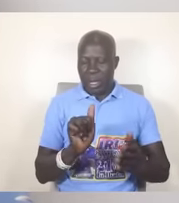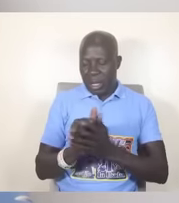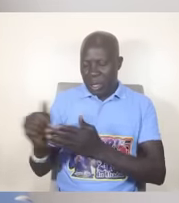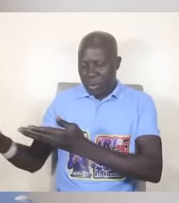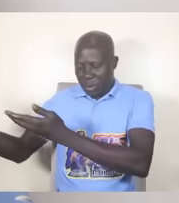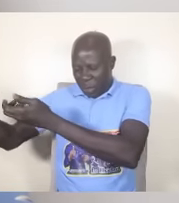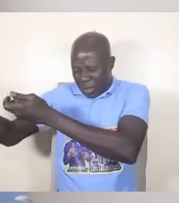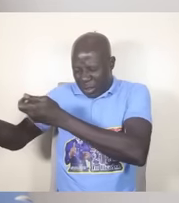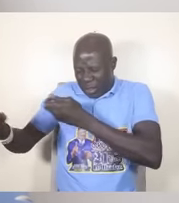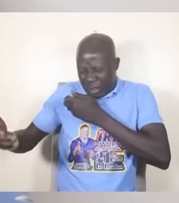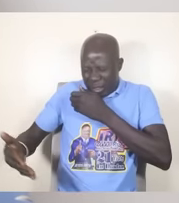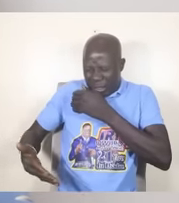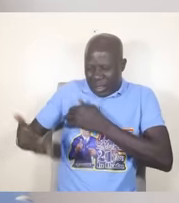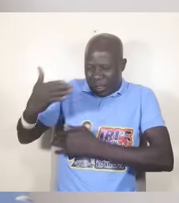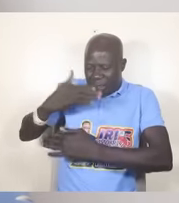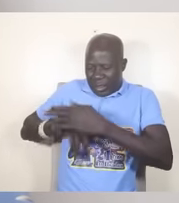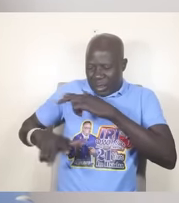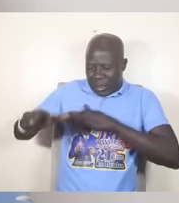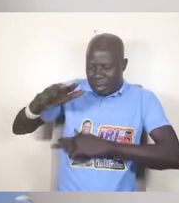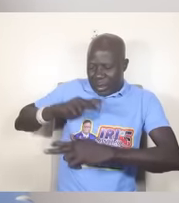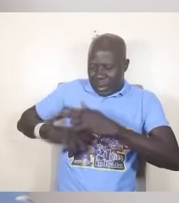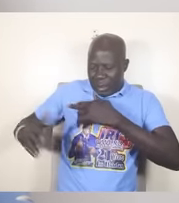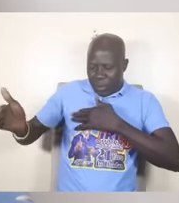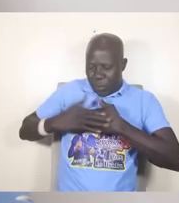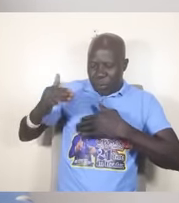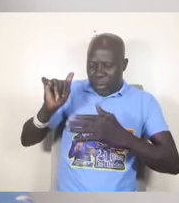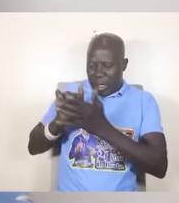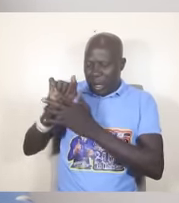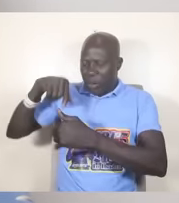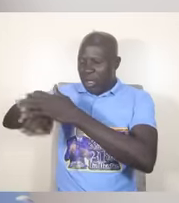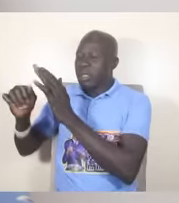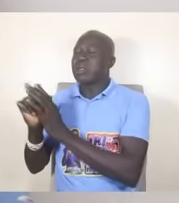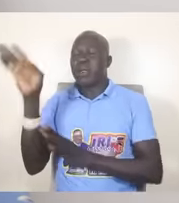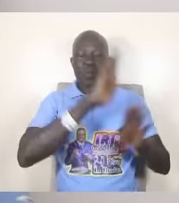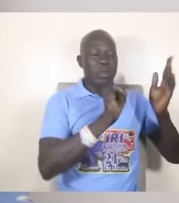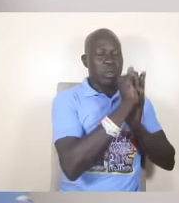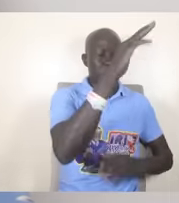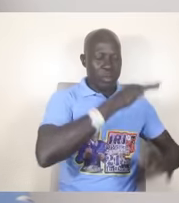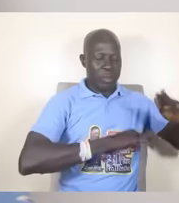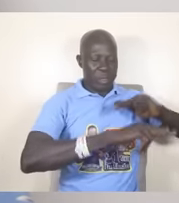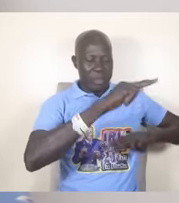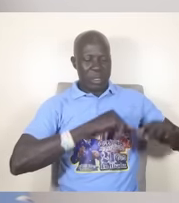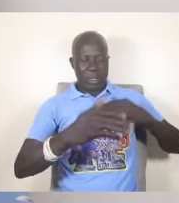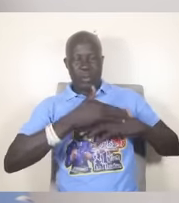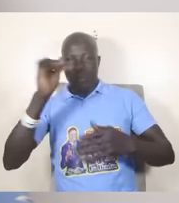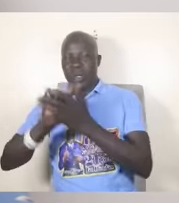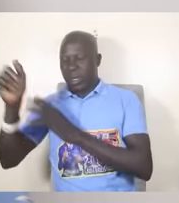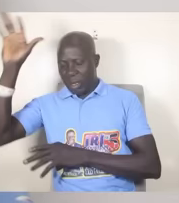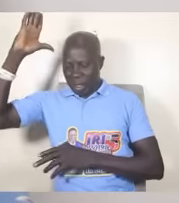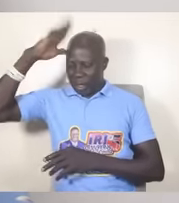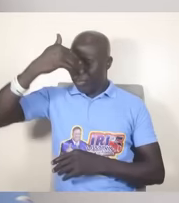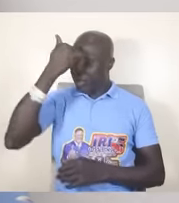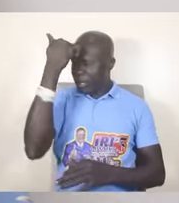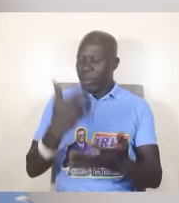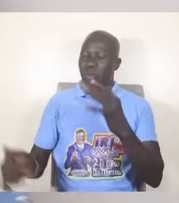battle they call battle of setback. Ogun buruku ni. Is an evil battle. Ogun aso ni dero e. Is a battle of setback. Ogun buruku ni. Is an evil battle. Ko ba